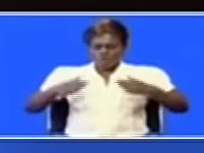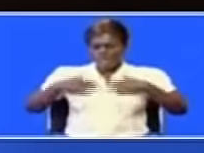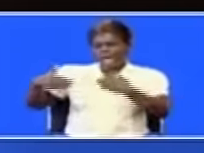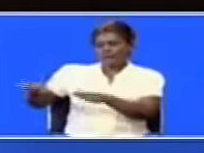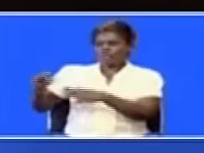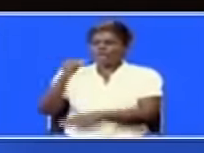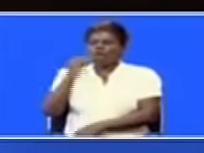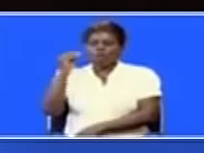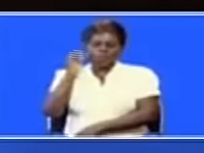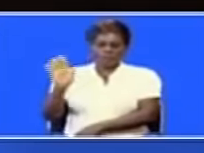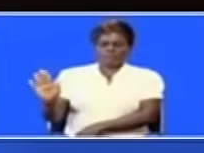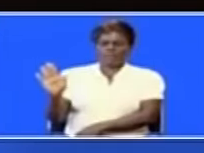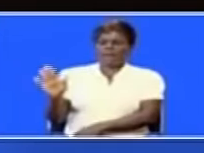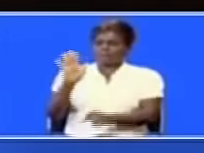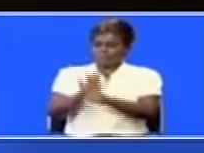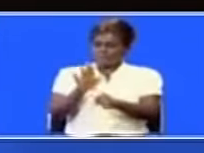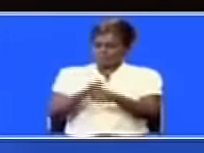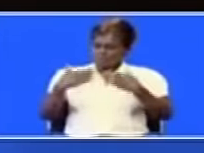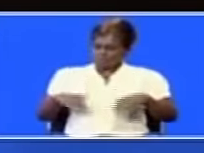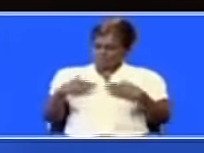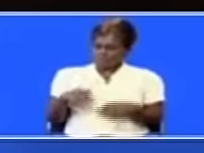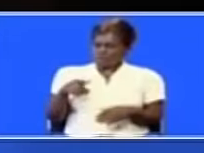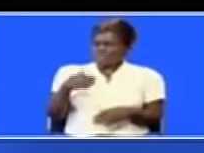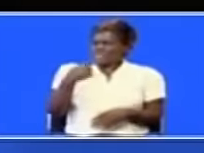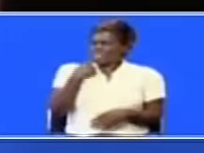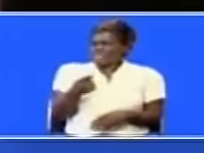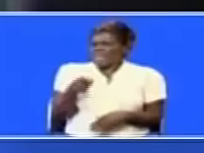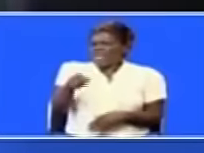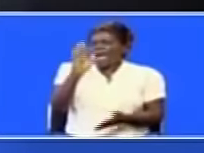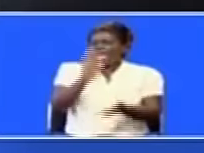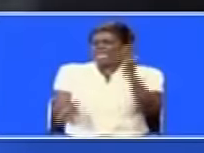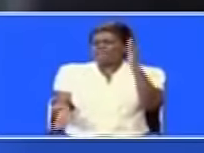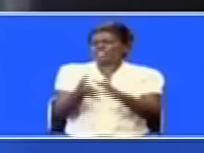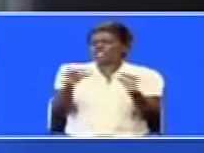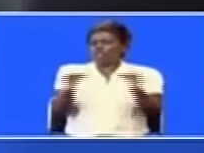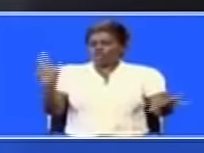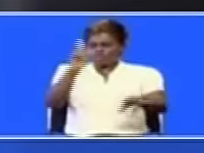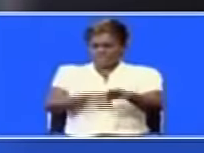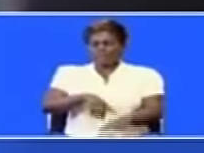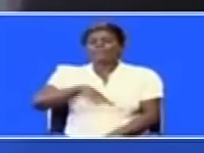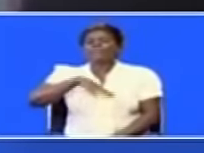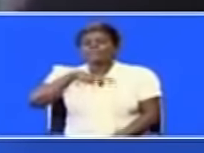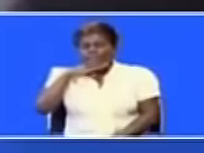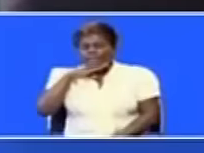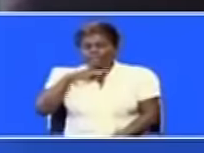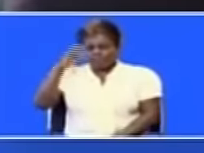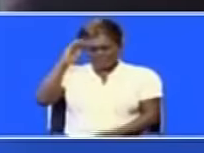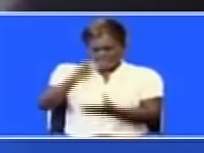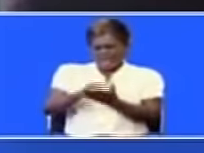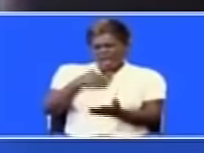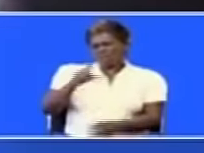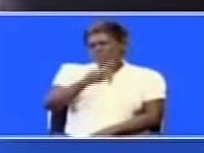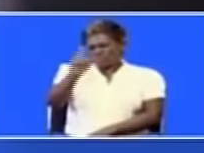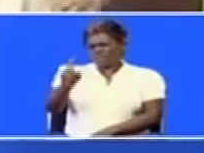a home that most villagers say was rather deserted for a while. The death many here believe raising more questions